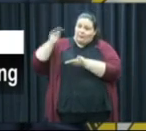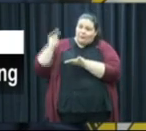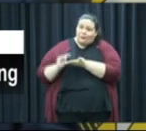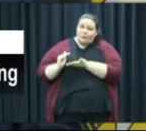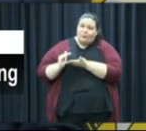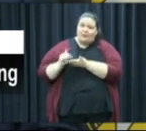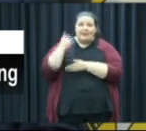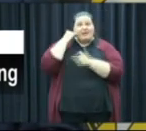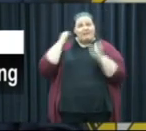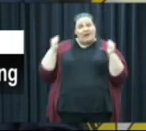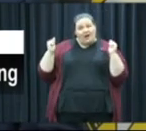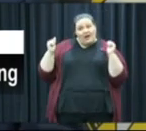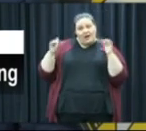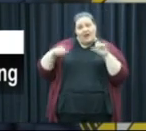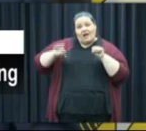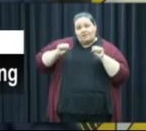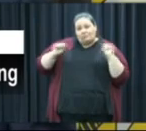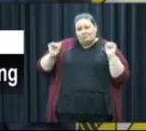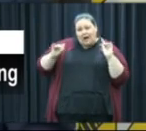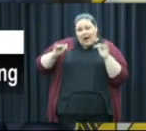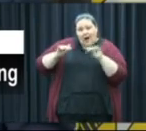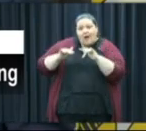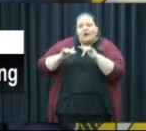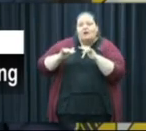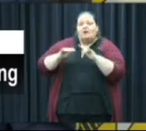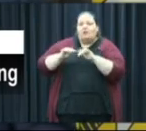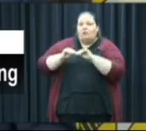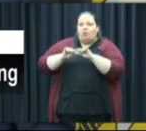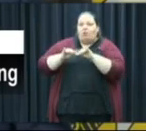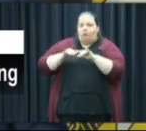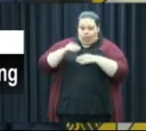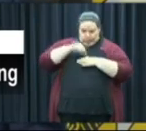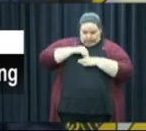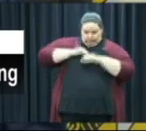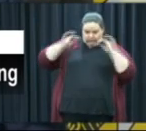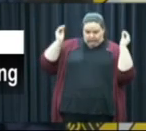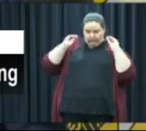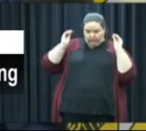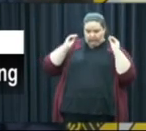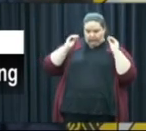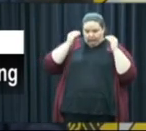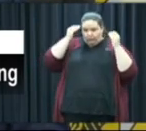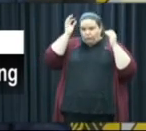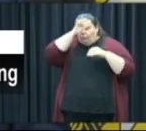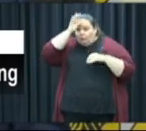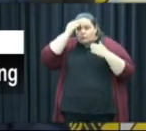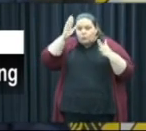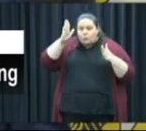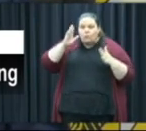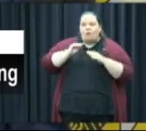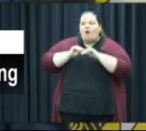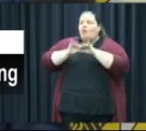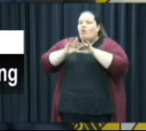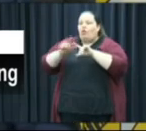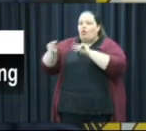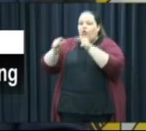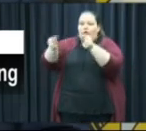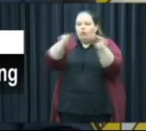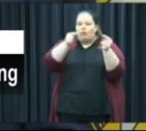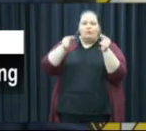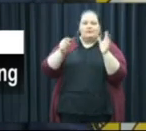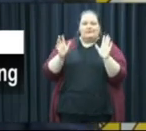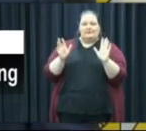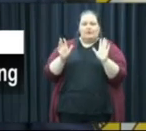nature of getting together in large groups. People can enjoy outdoor spaces, including beaches and parks, as long